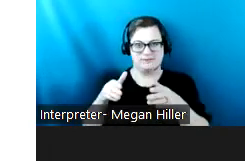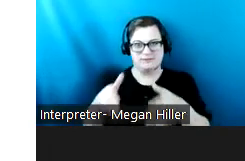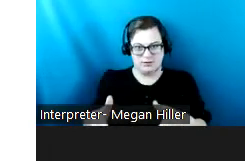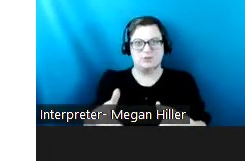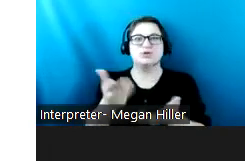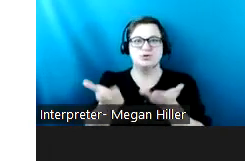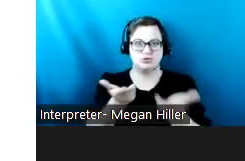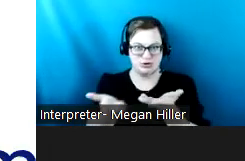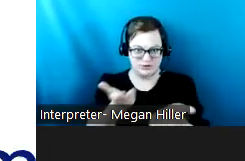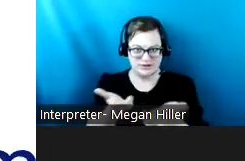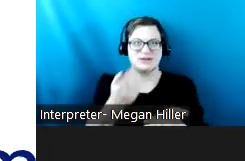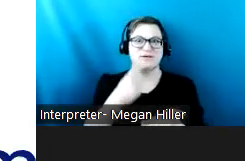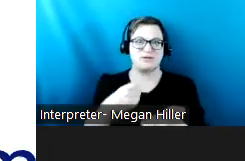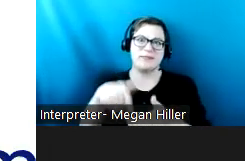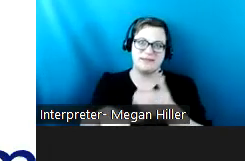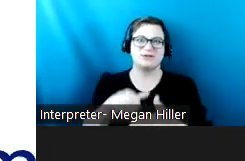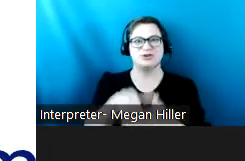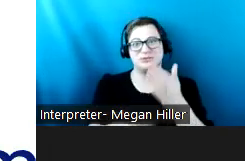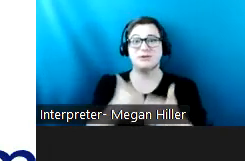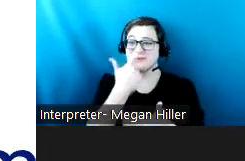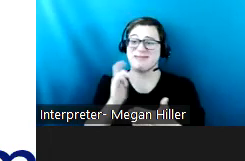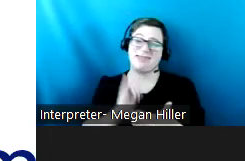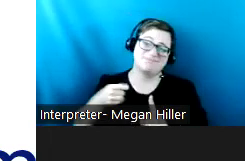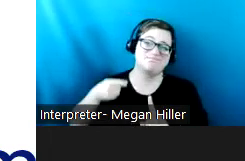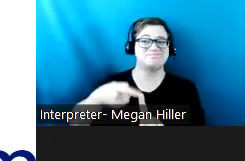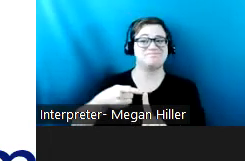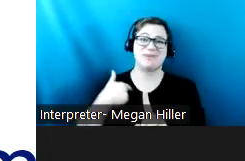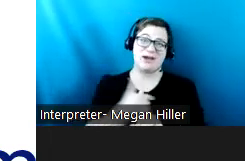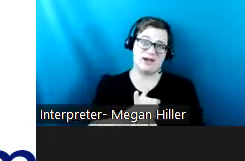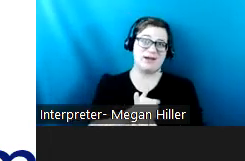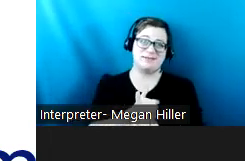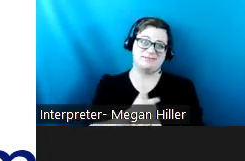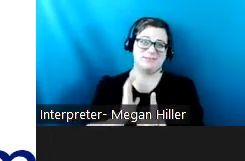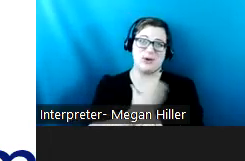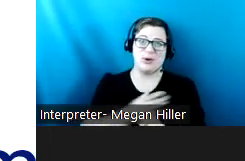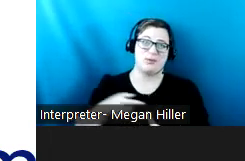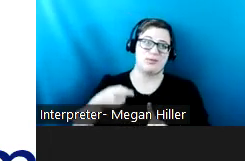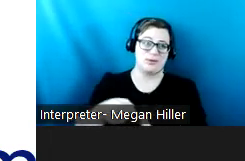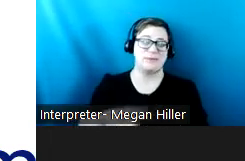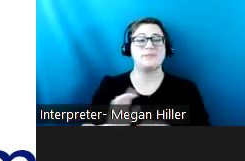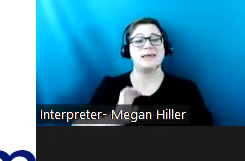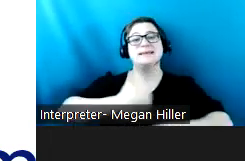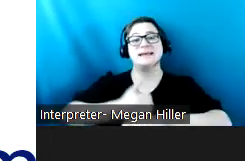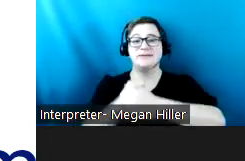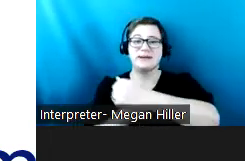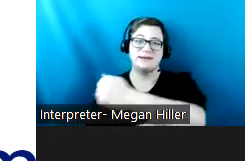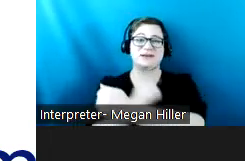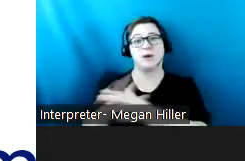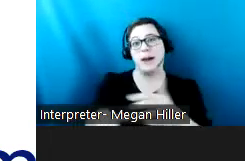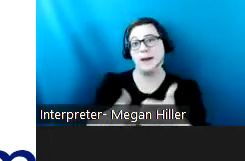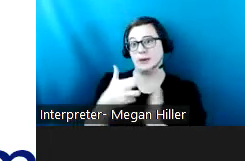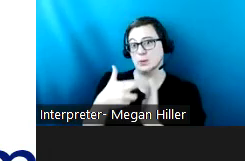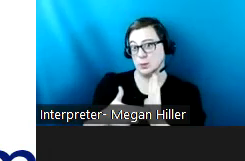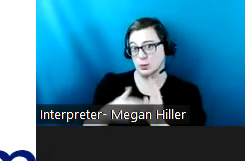chapter of definitions and what we're all about. So setting the foundation for the updated rule volume. There are